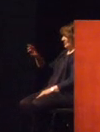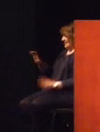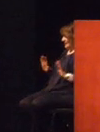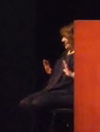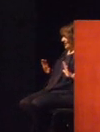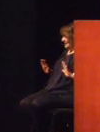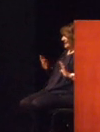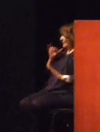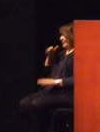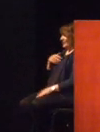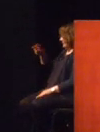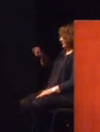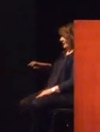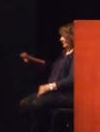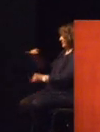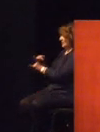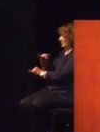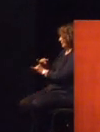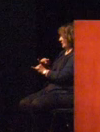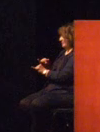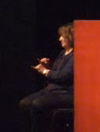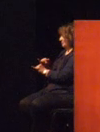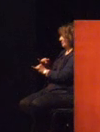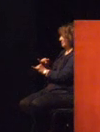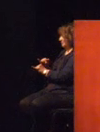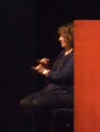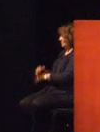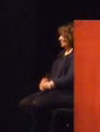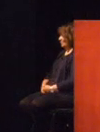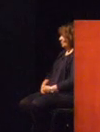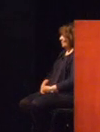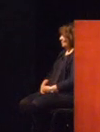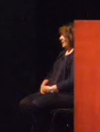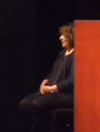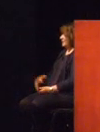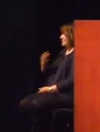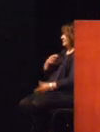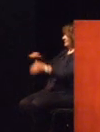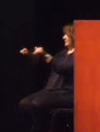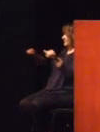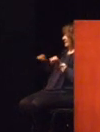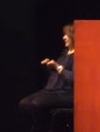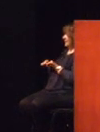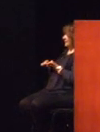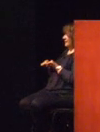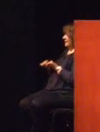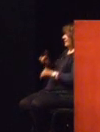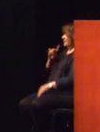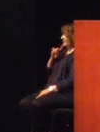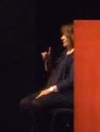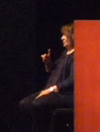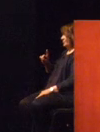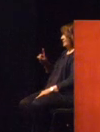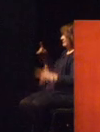not have a transfer institution. So this is an area where we do very